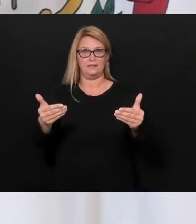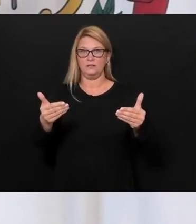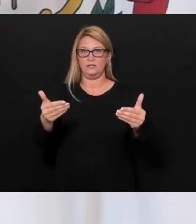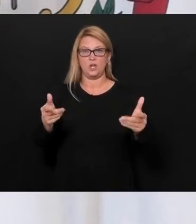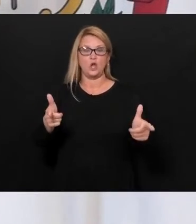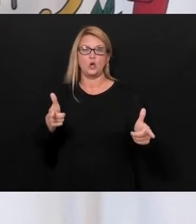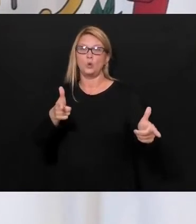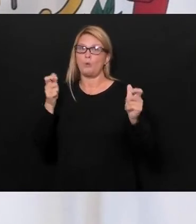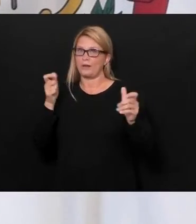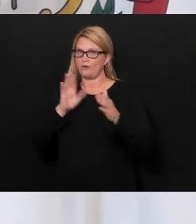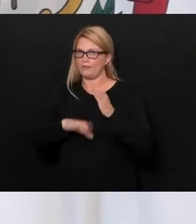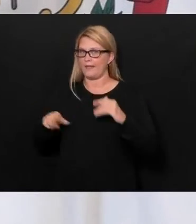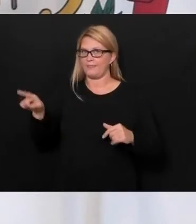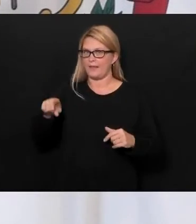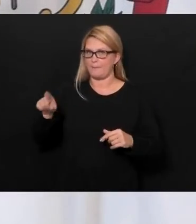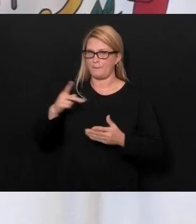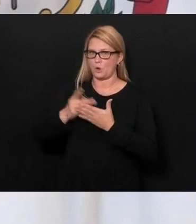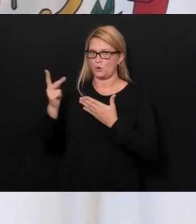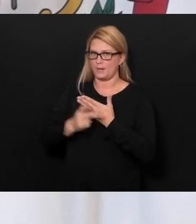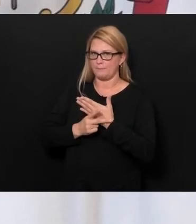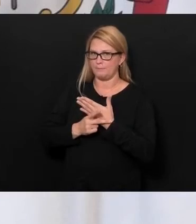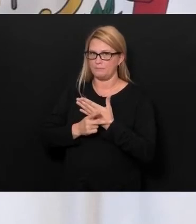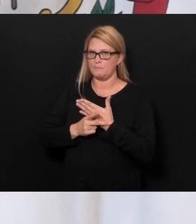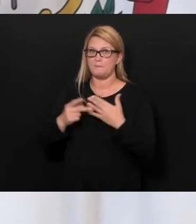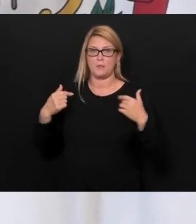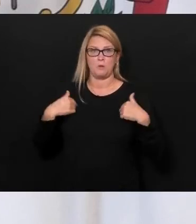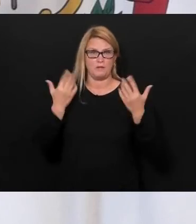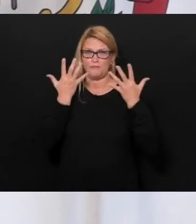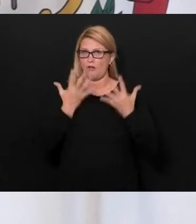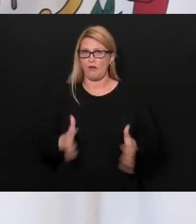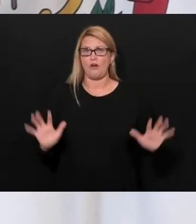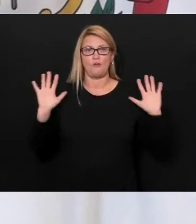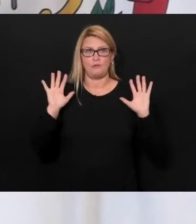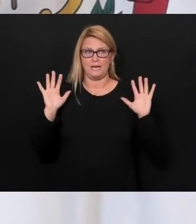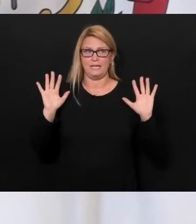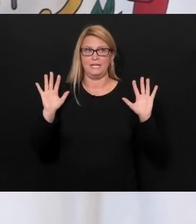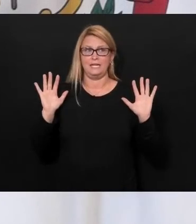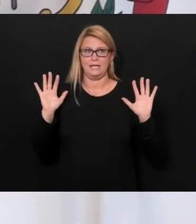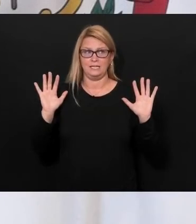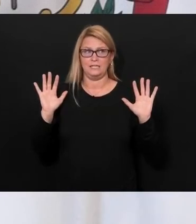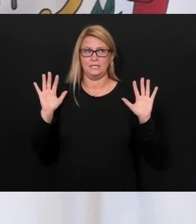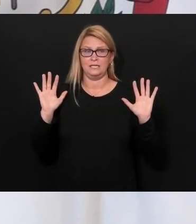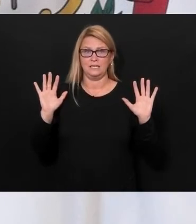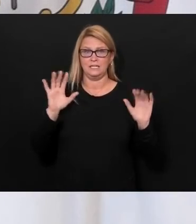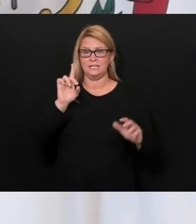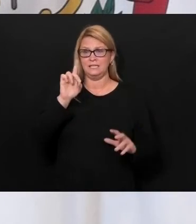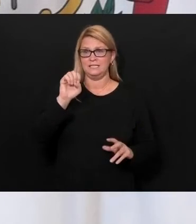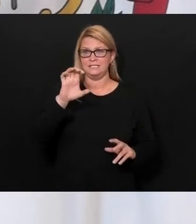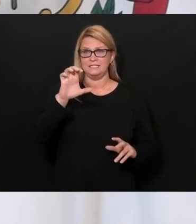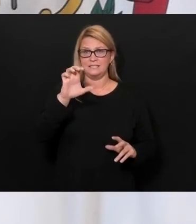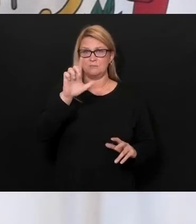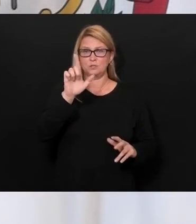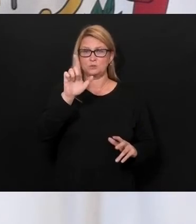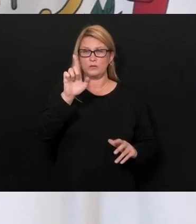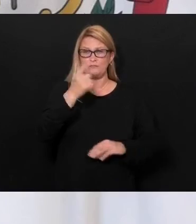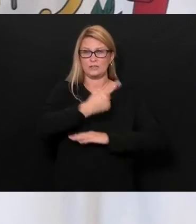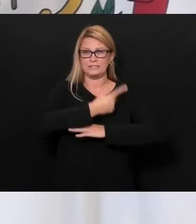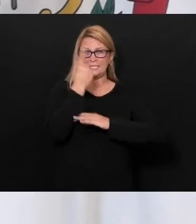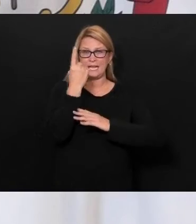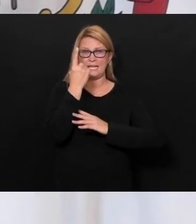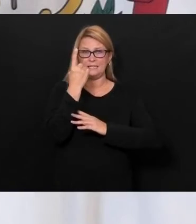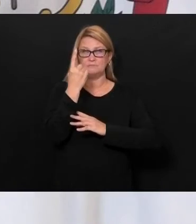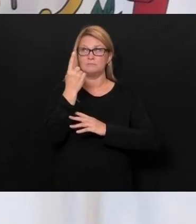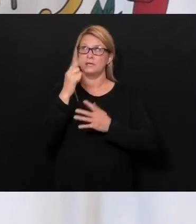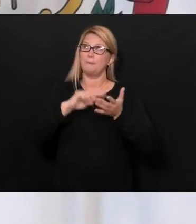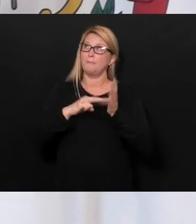ahead quicker than this. We have already, the December 21st date is 5 days